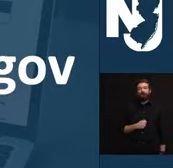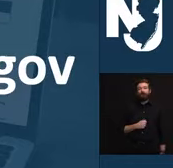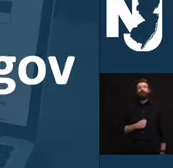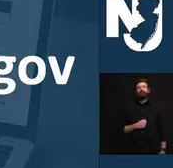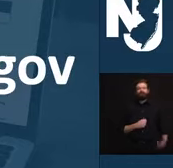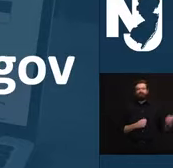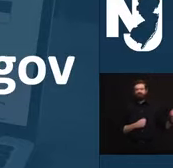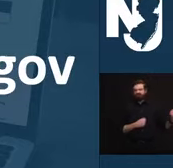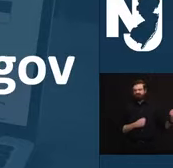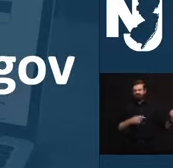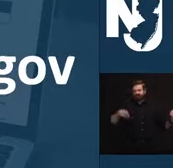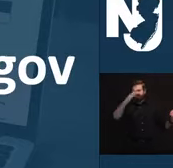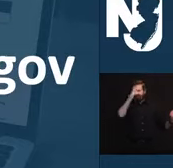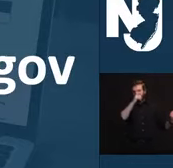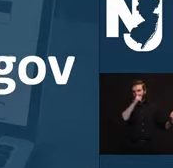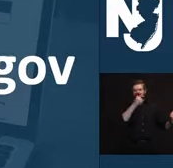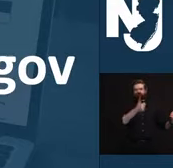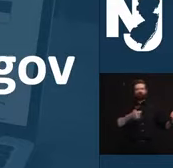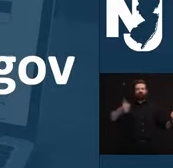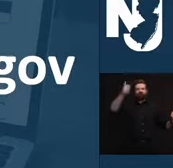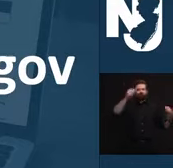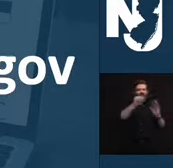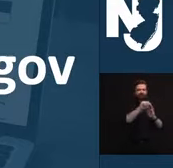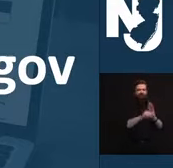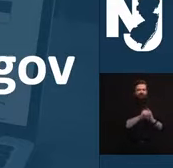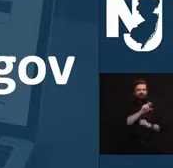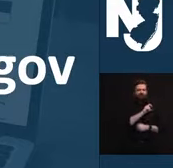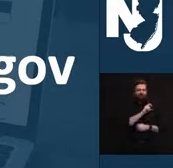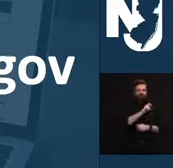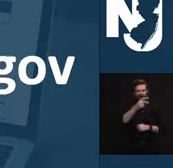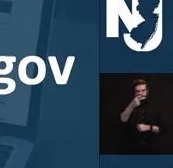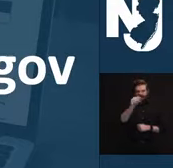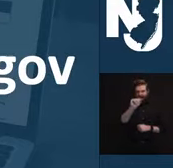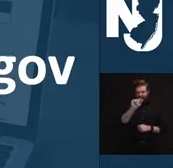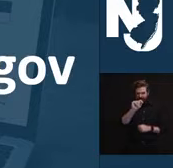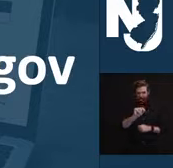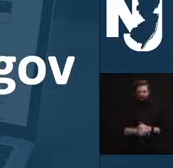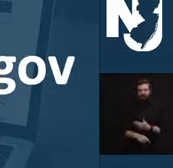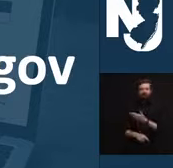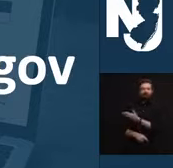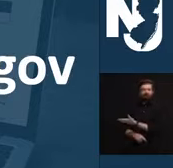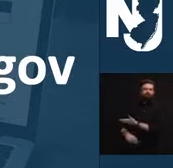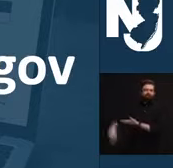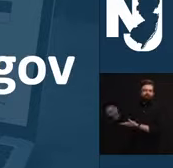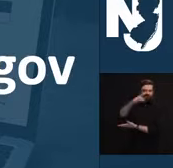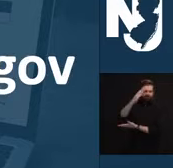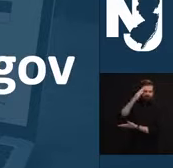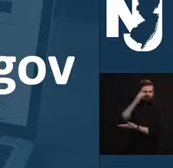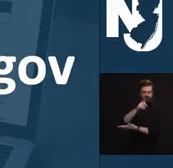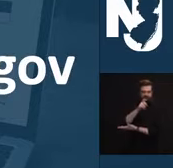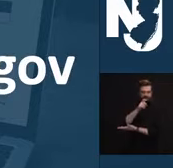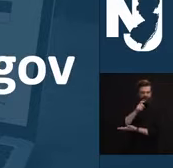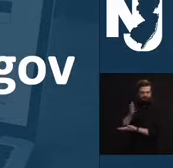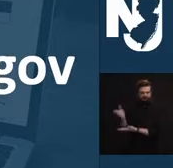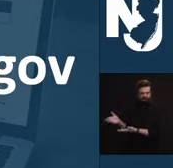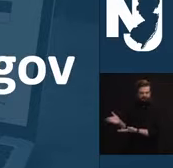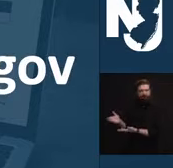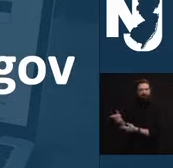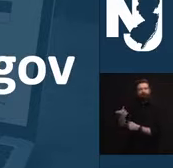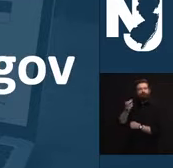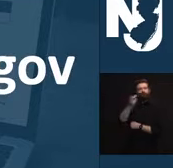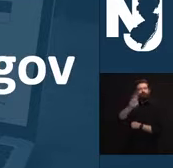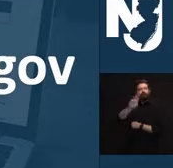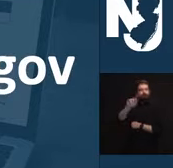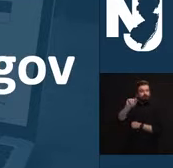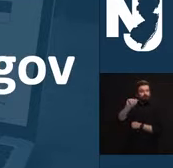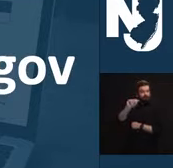Colonel Pat Callahan, and the woman to my right, who is another familiar face, and at this point does not need any introduction, Dr. Christina Tan,